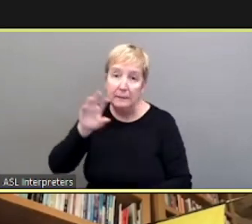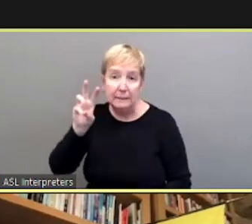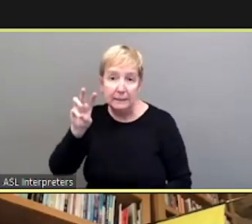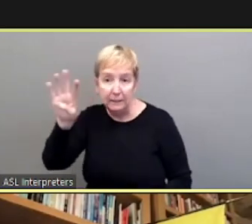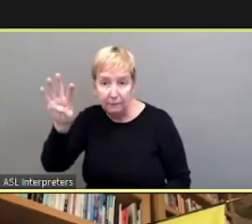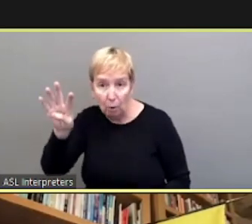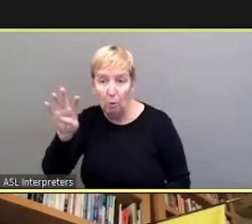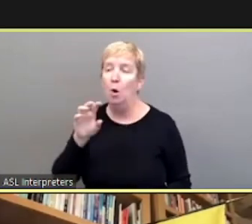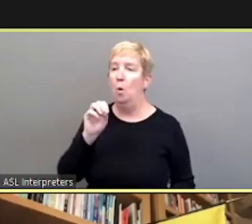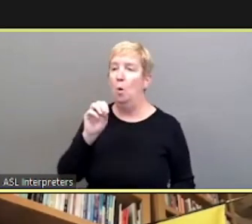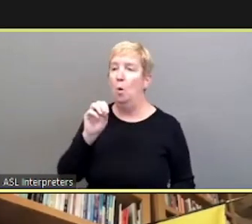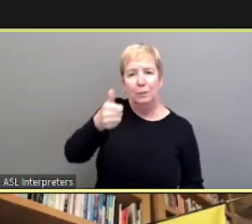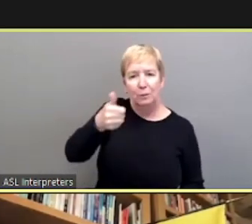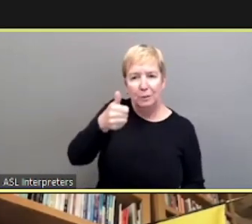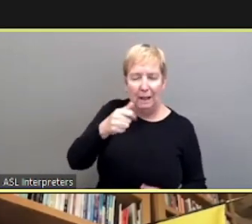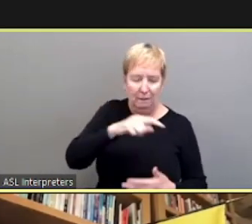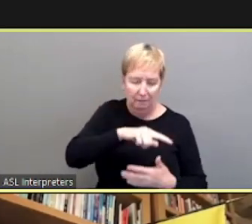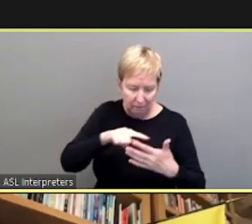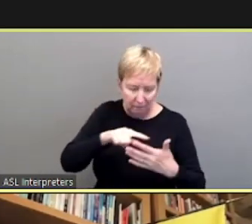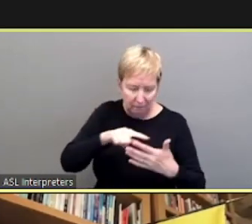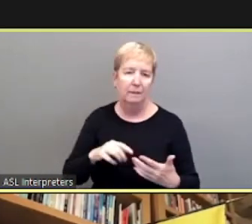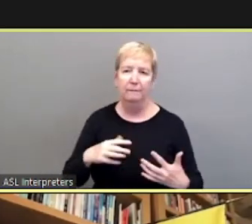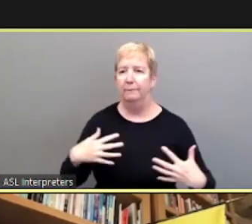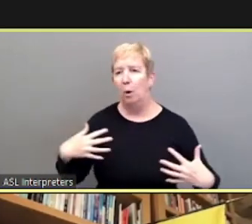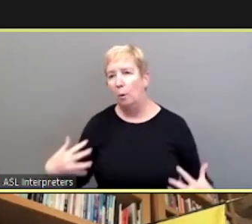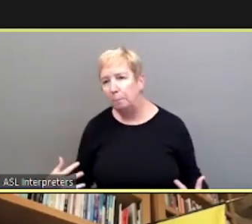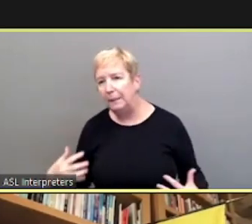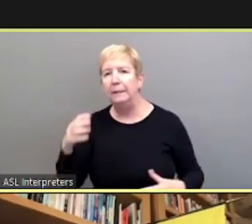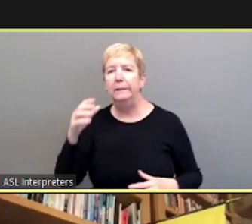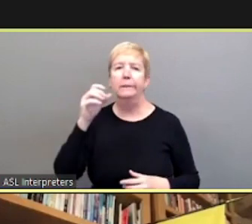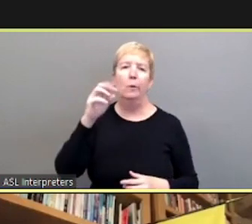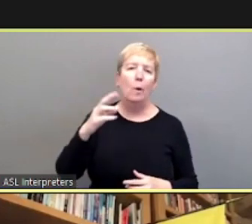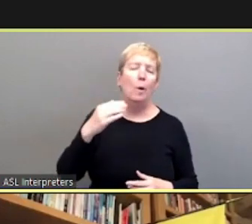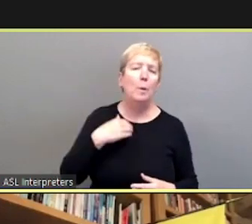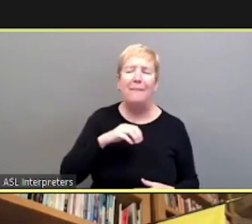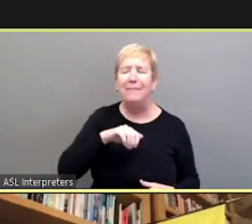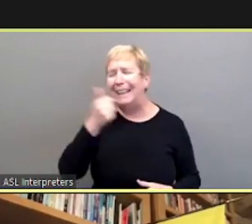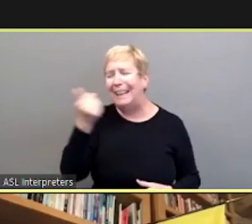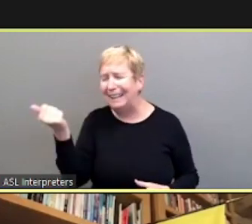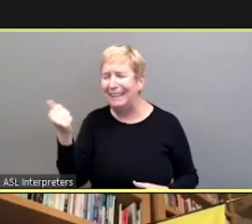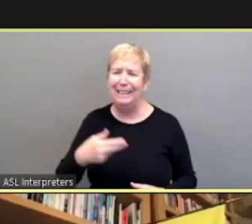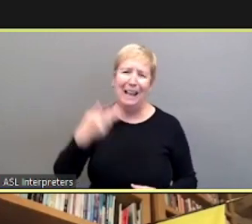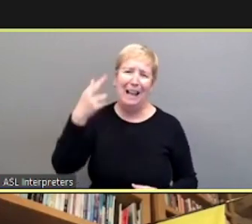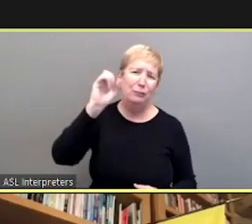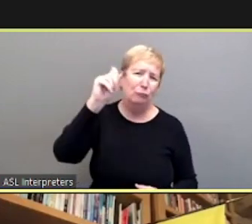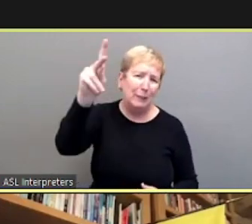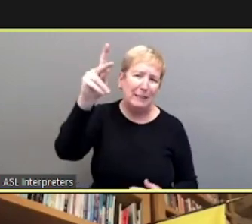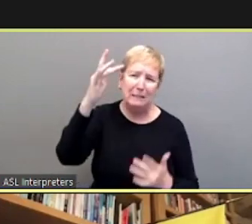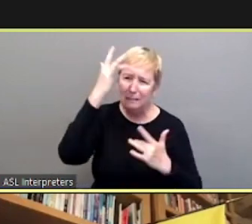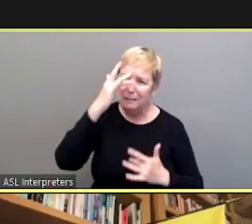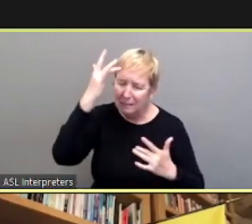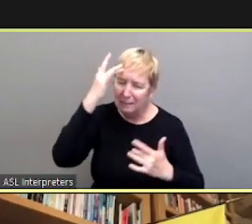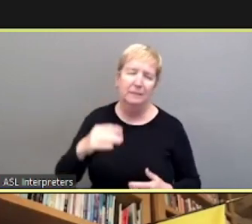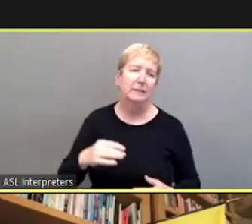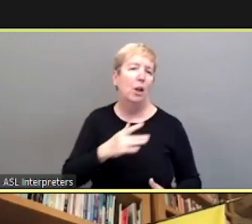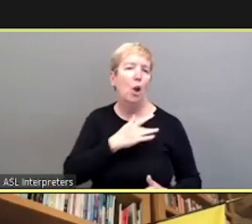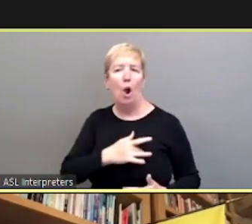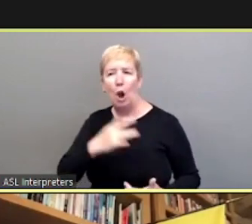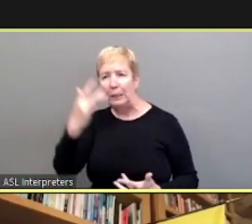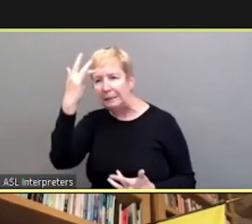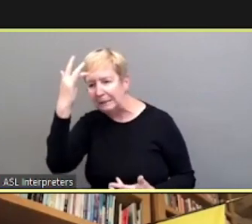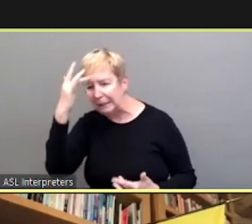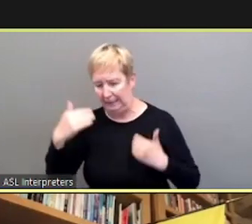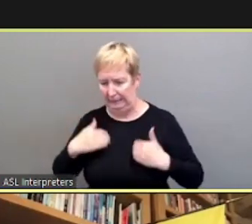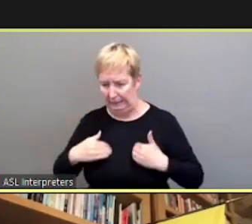old, or you're obese, or you have any risk factor for serious COVID, and that's heart disease, lung disease, high